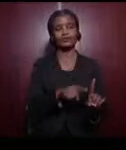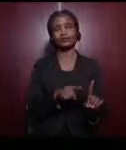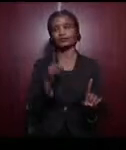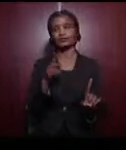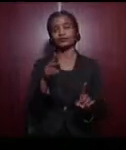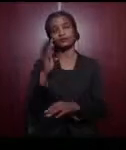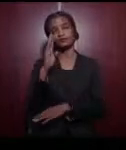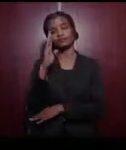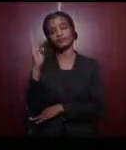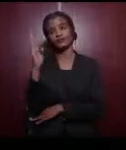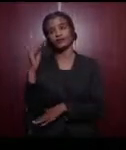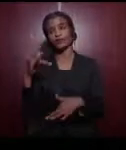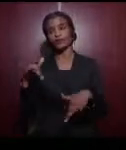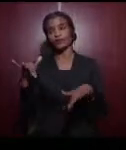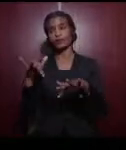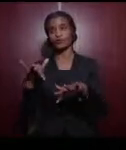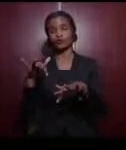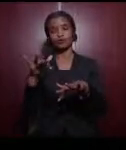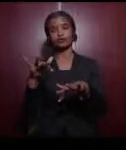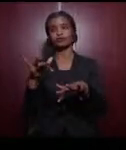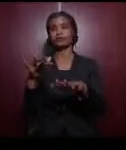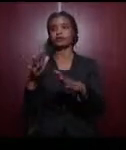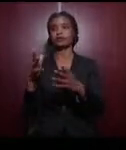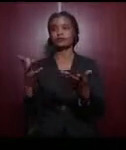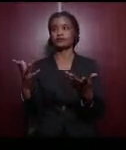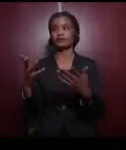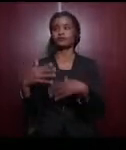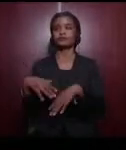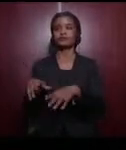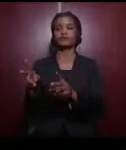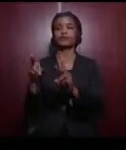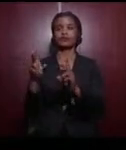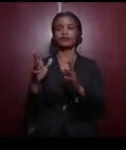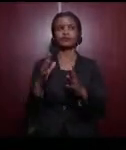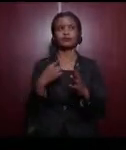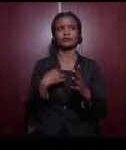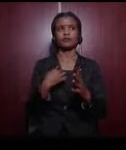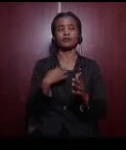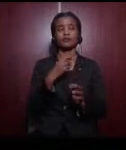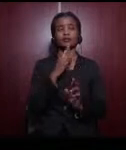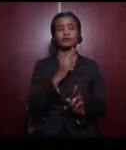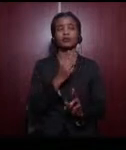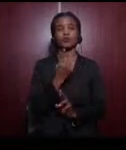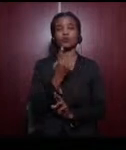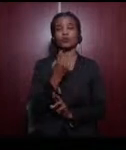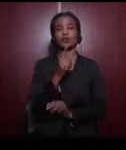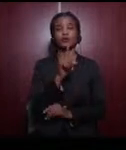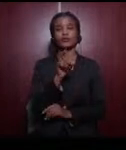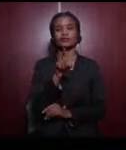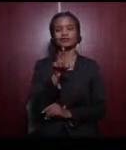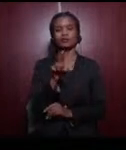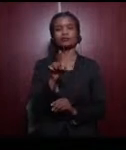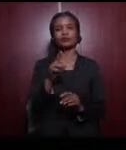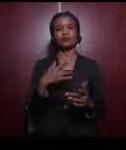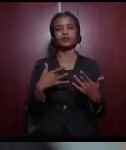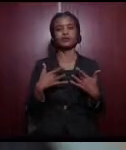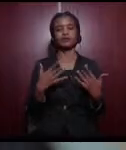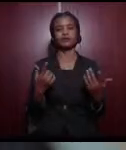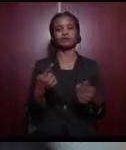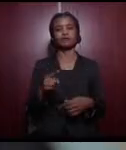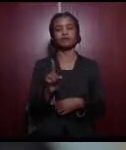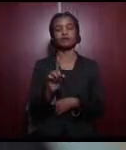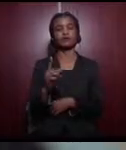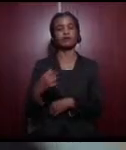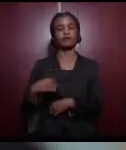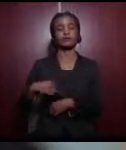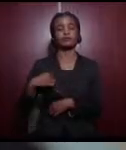today. I will just respond to only one question, which is a concern to the municipalities. Remember,